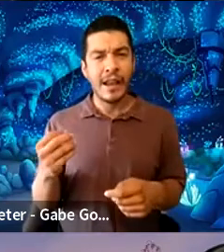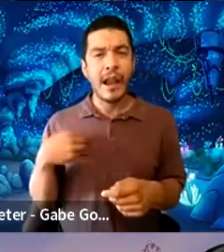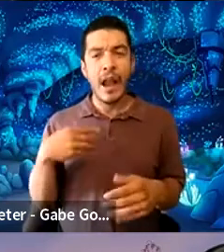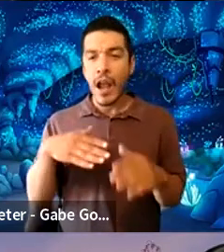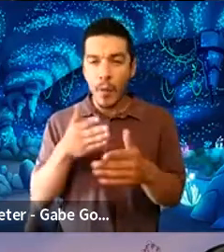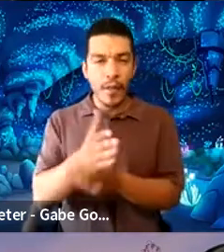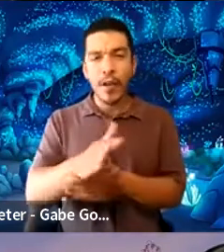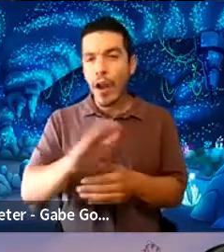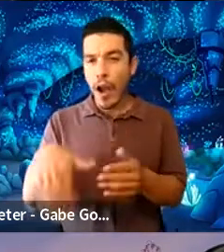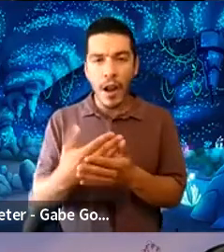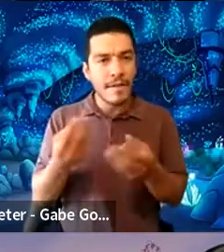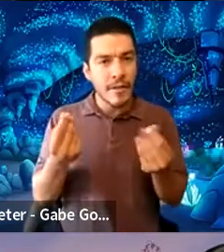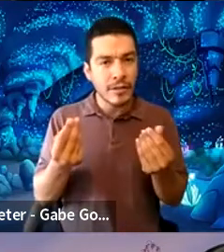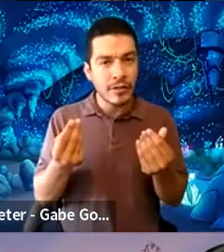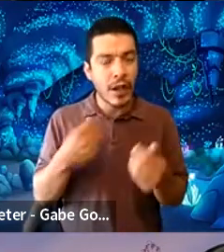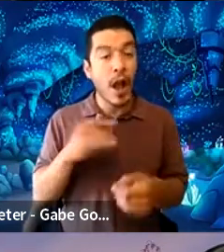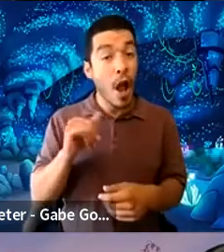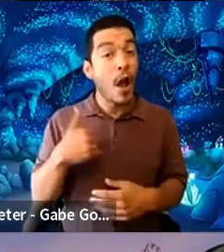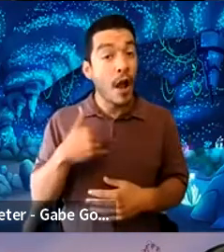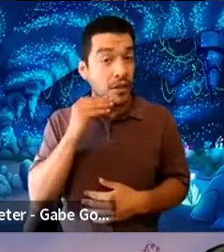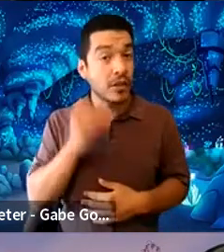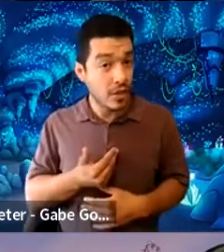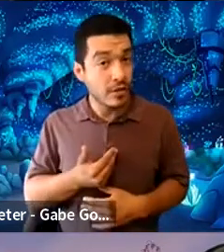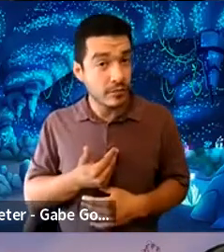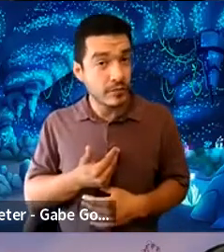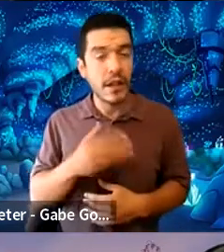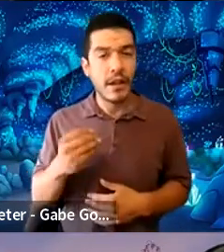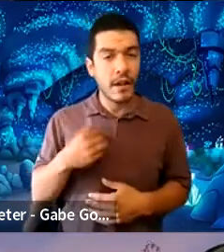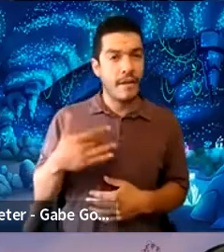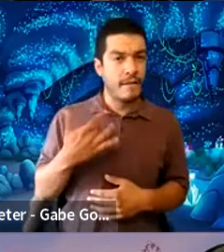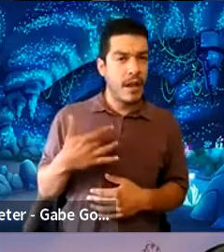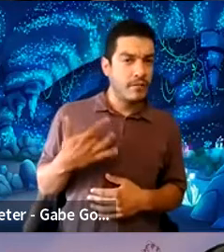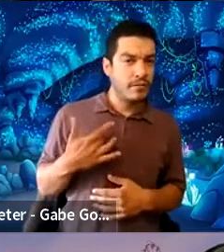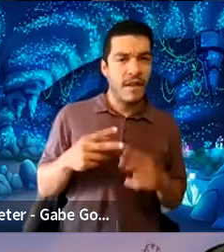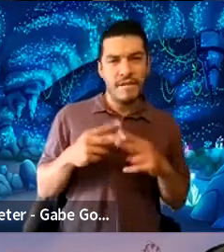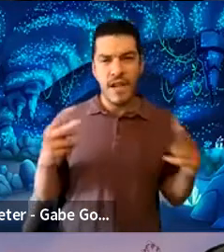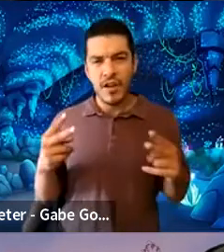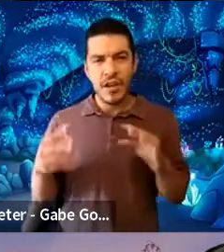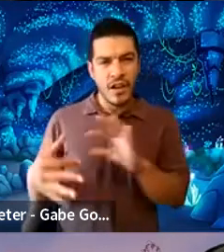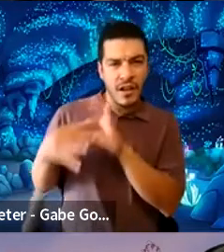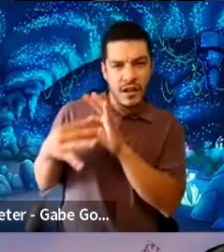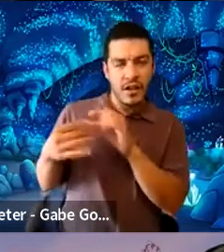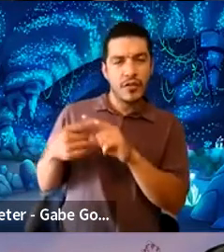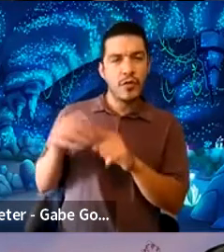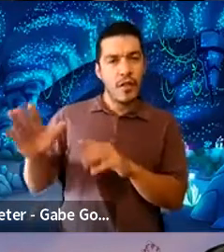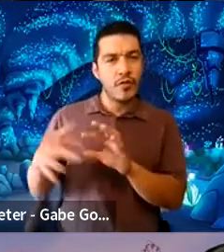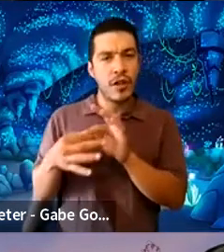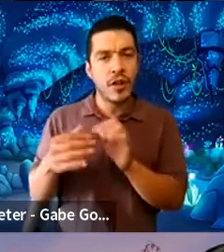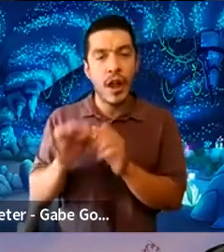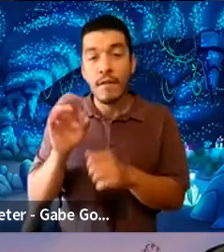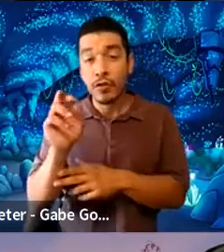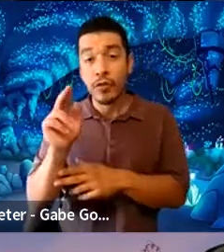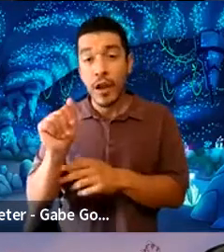material. I also have a daughter, and I felt very connected to the relationship